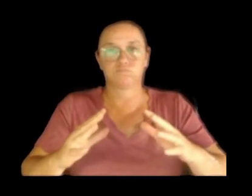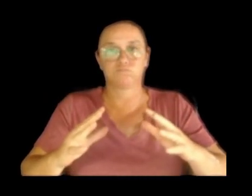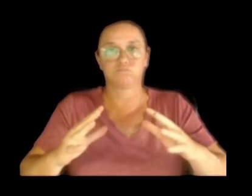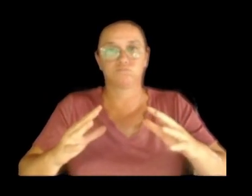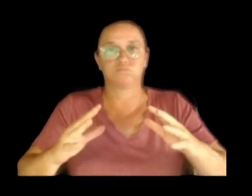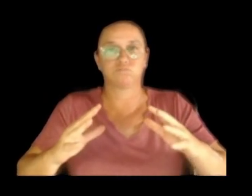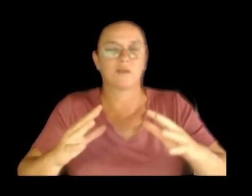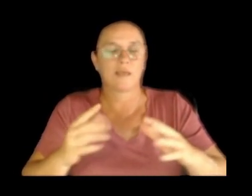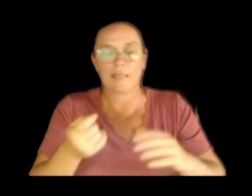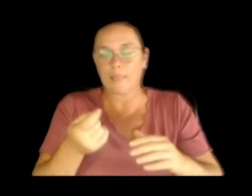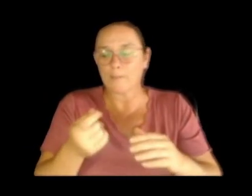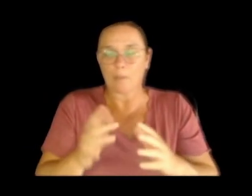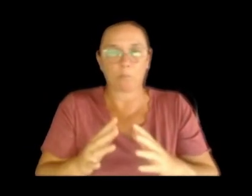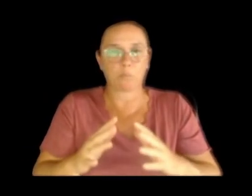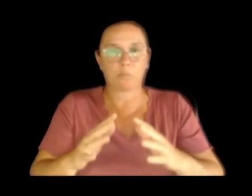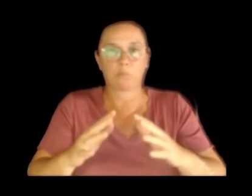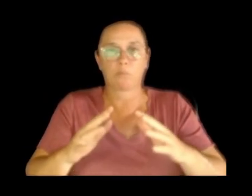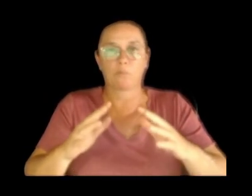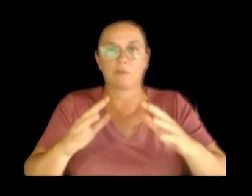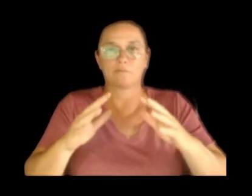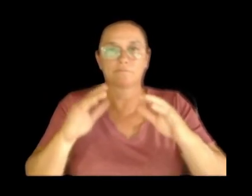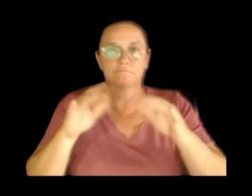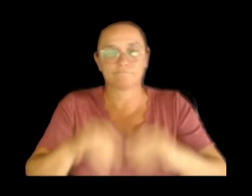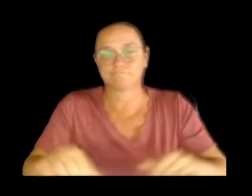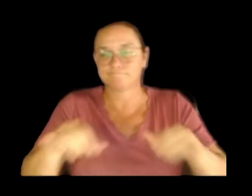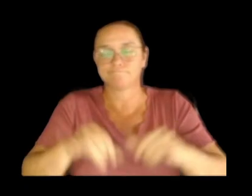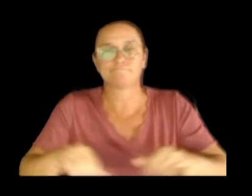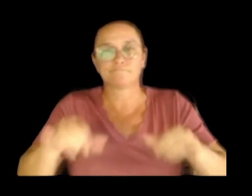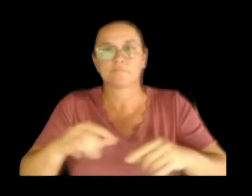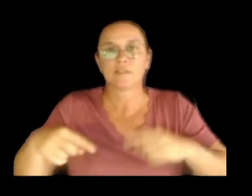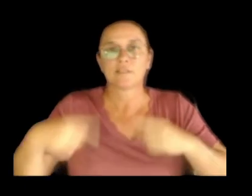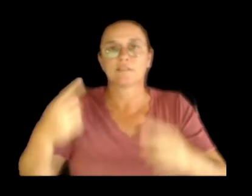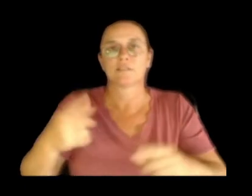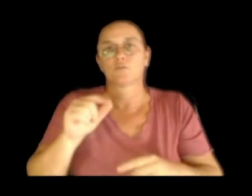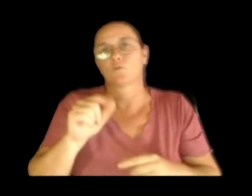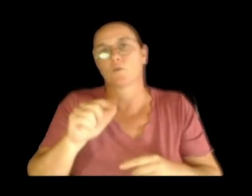in a pattern that's established since the 2022 eruption